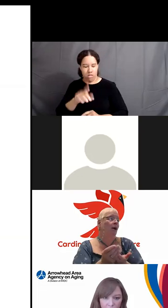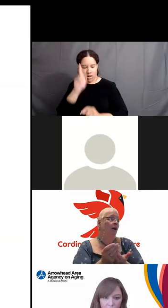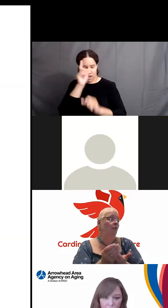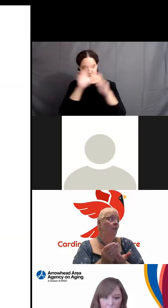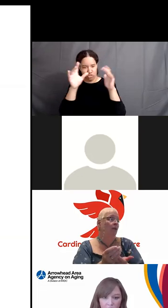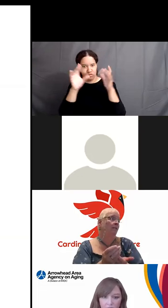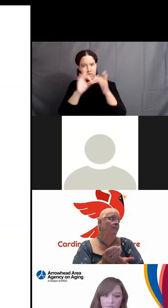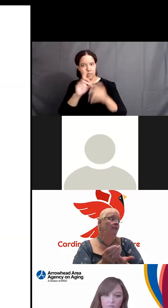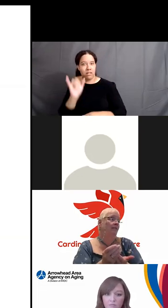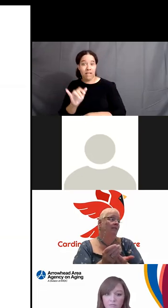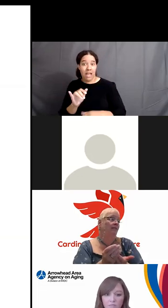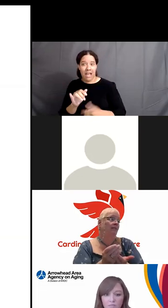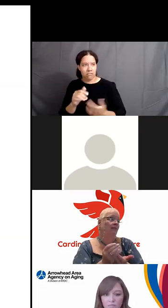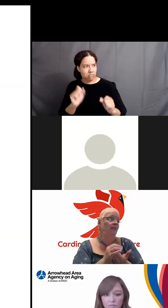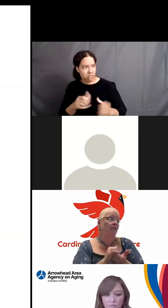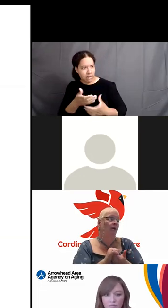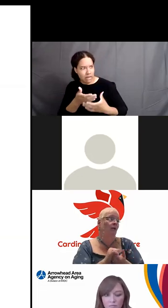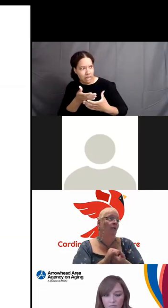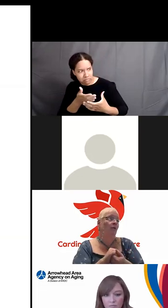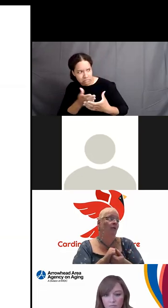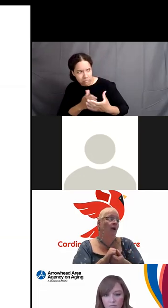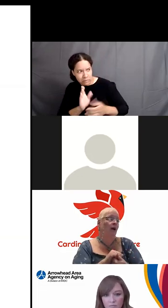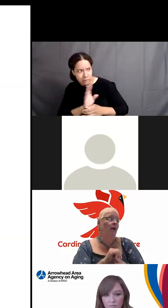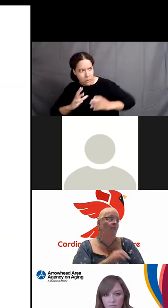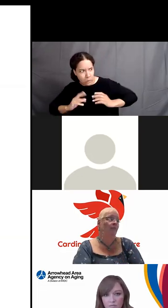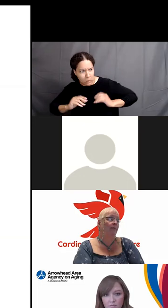be part of owning a business. So